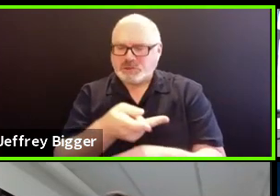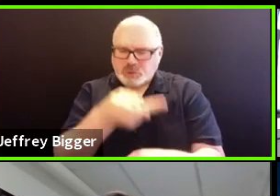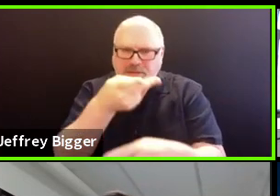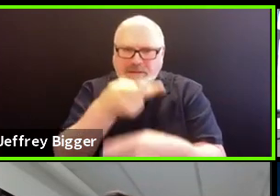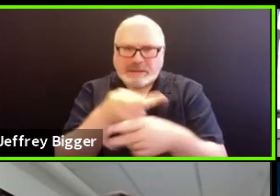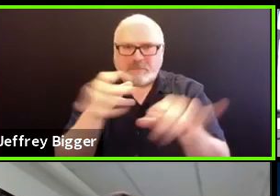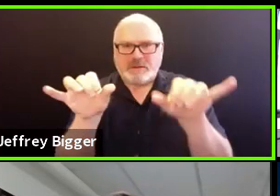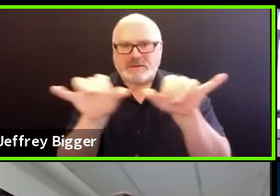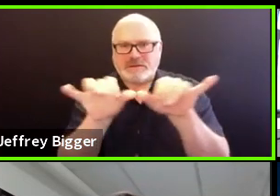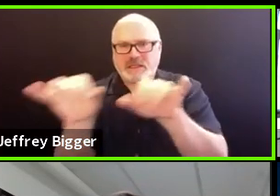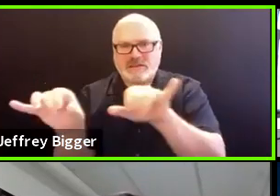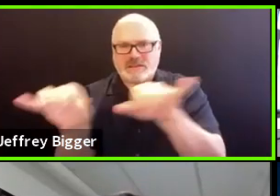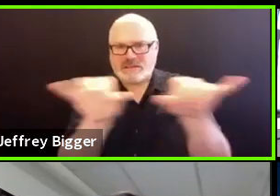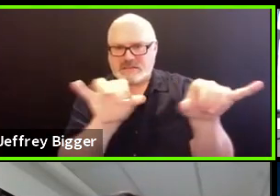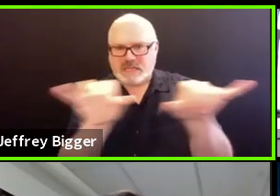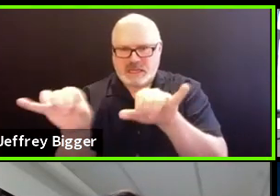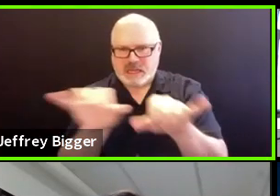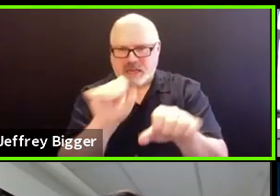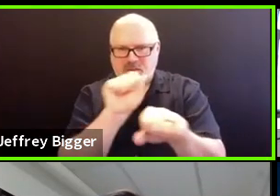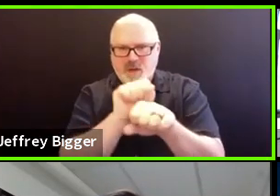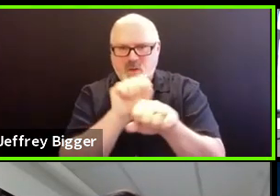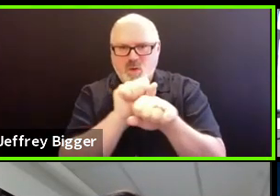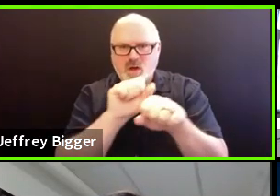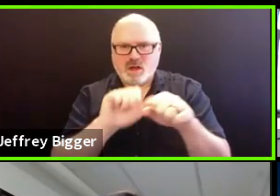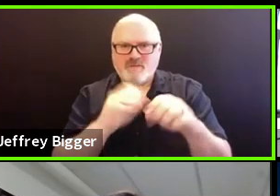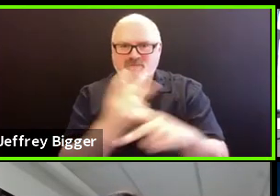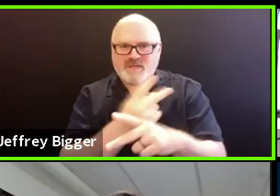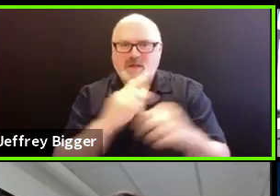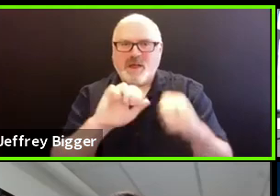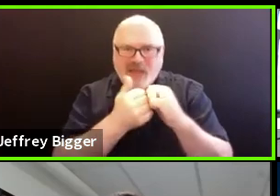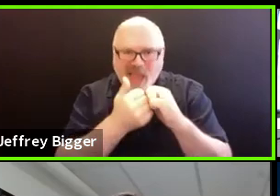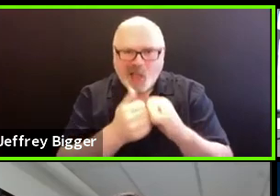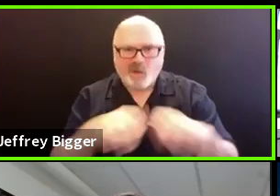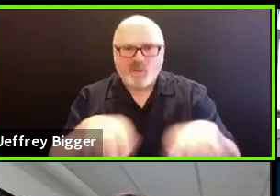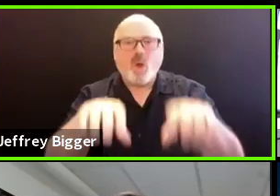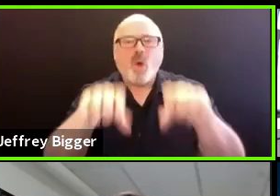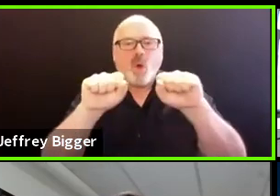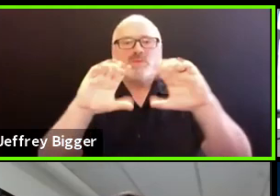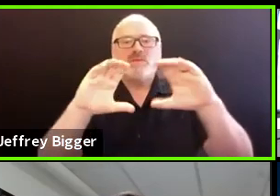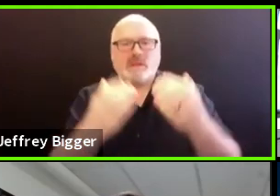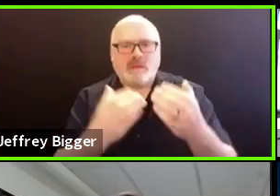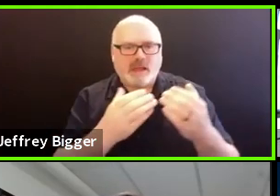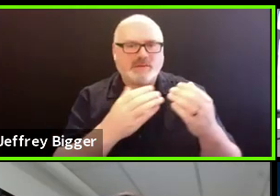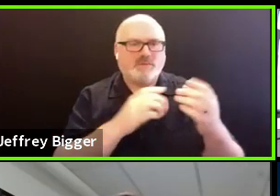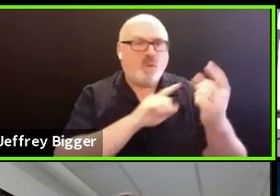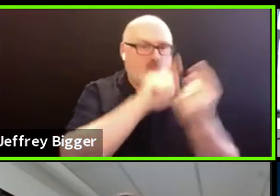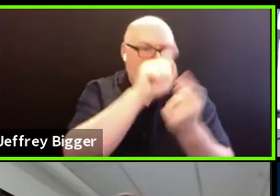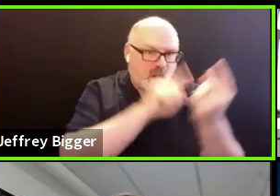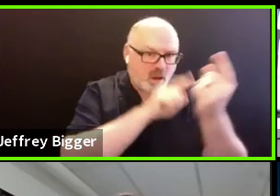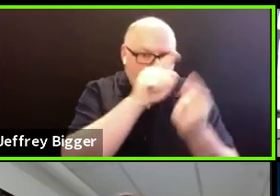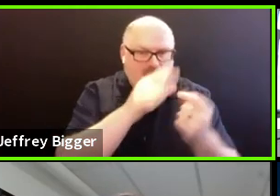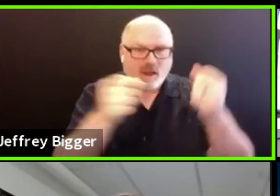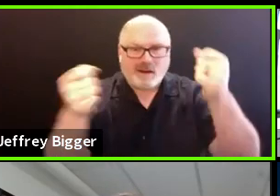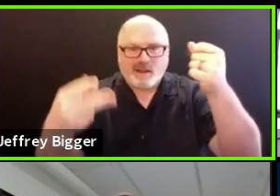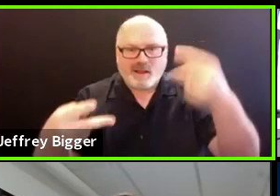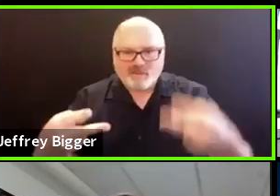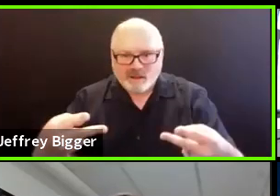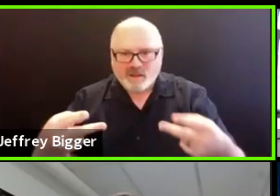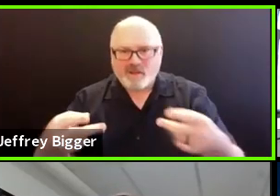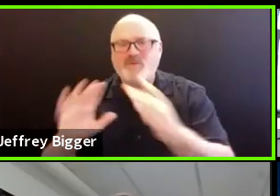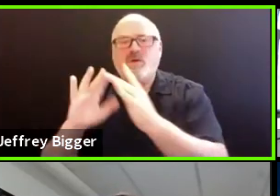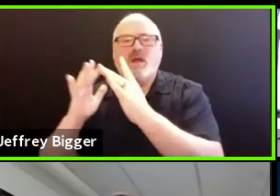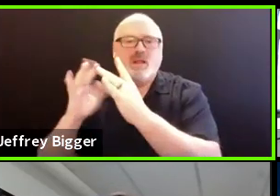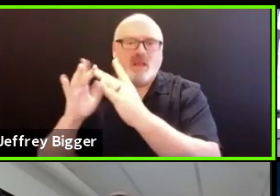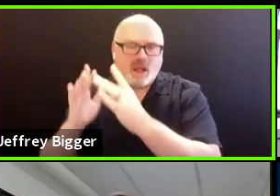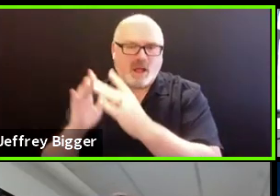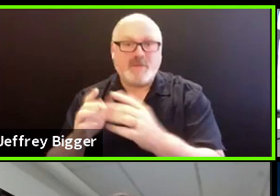same and work around the delivery. And so particularly large classes to our